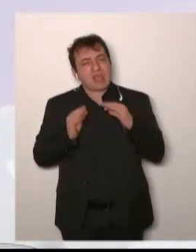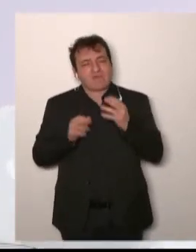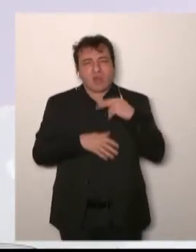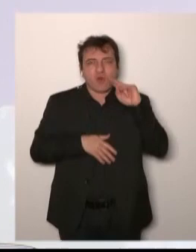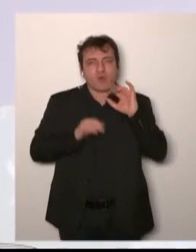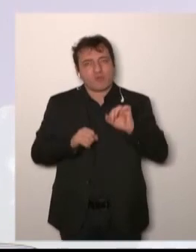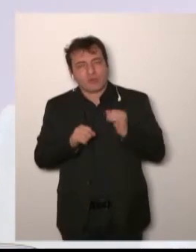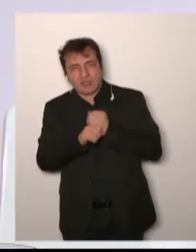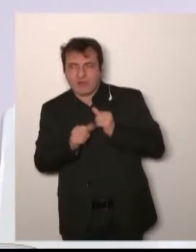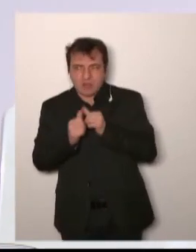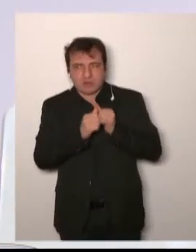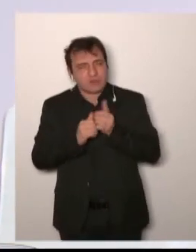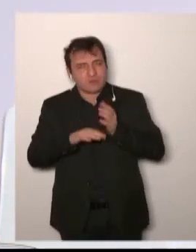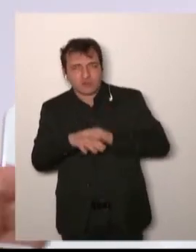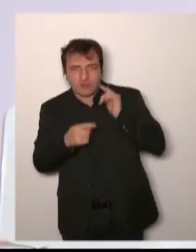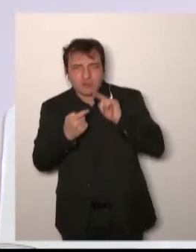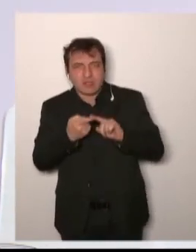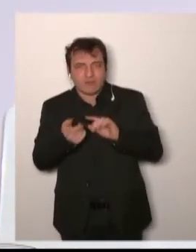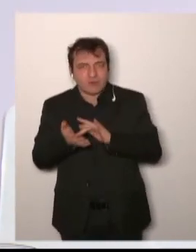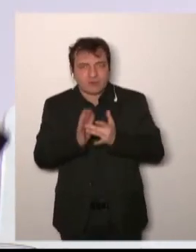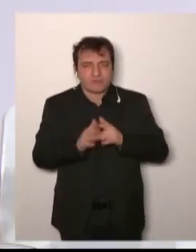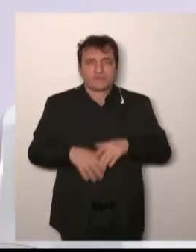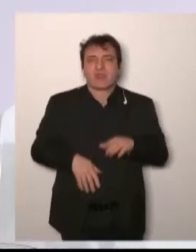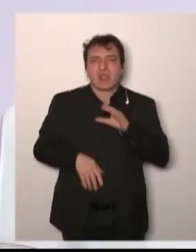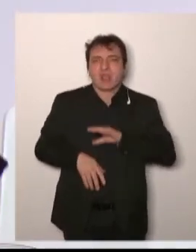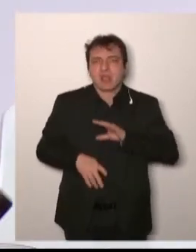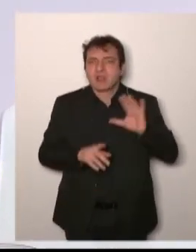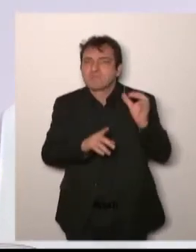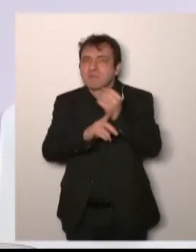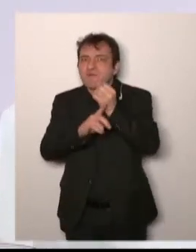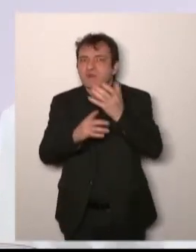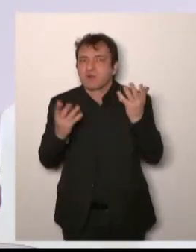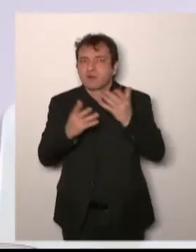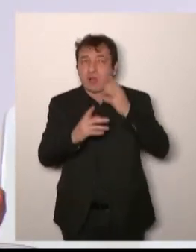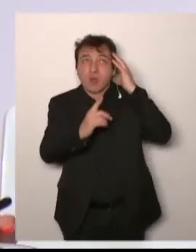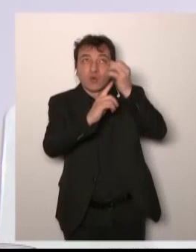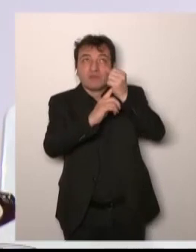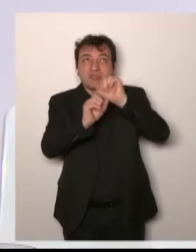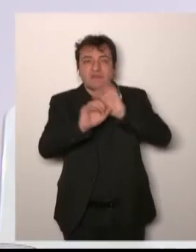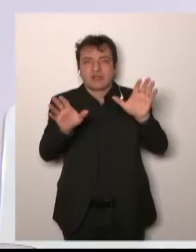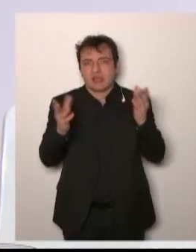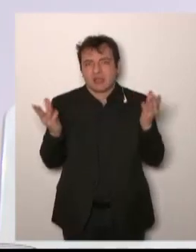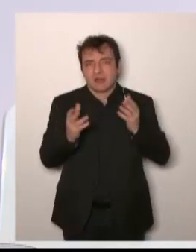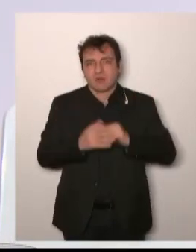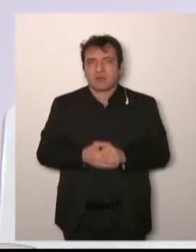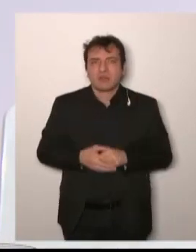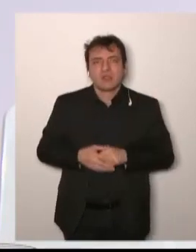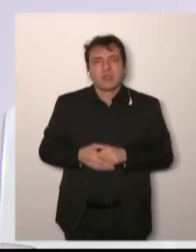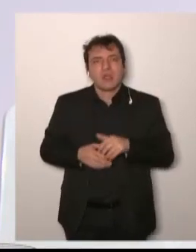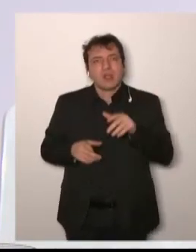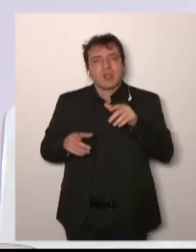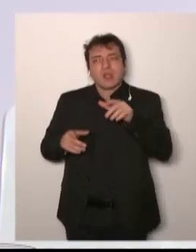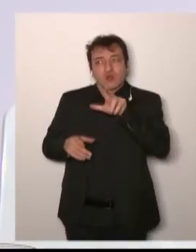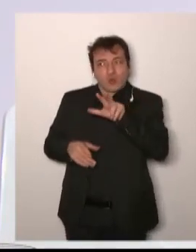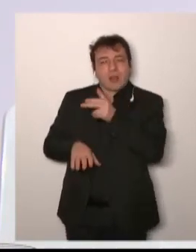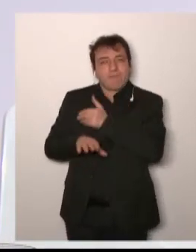achieve? We have a very definite objective, and that is making the lives, improving the lives of 3 million people